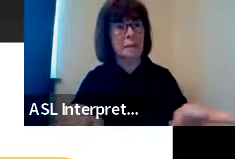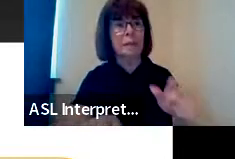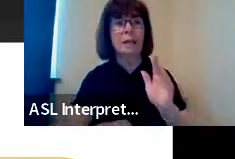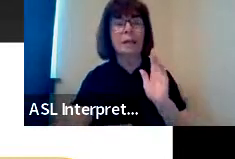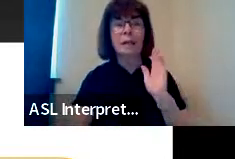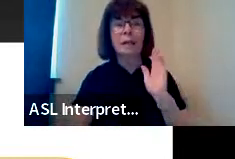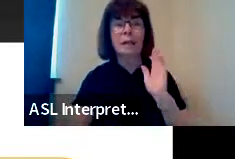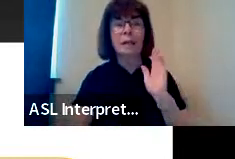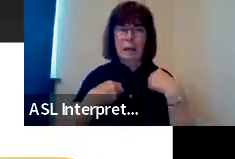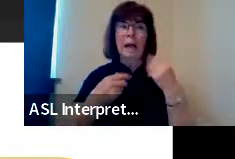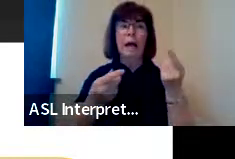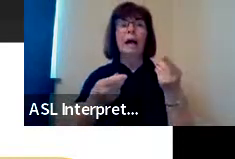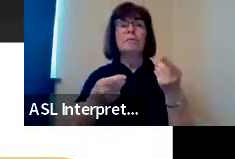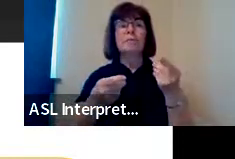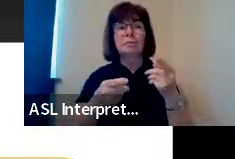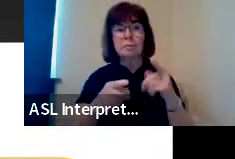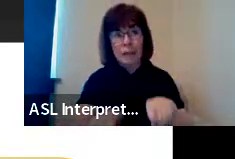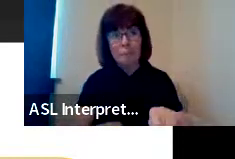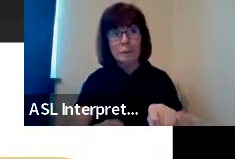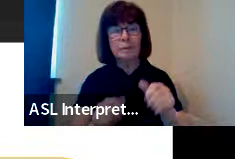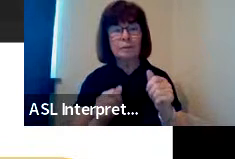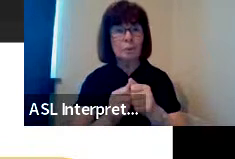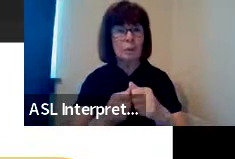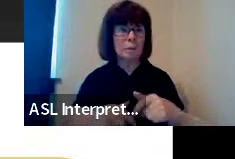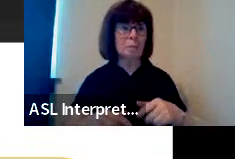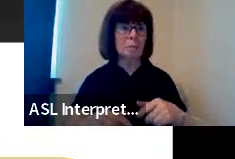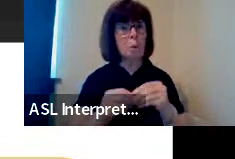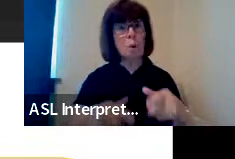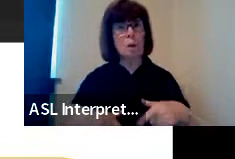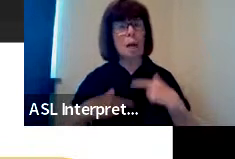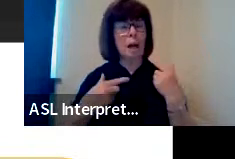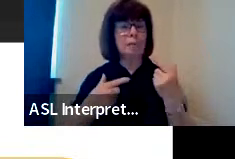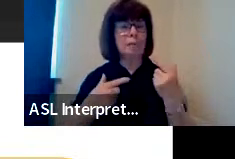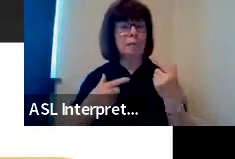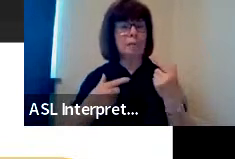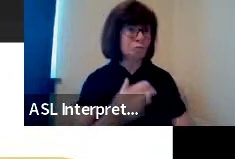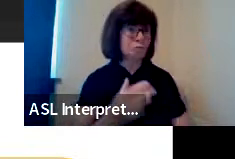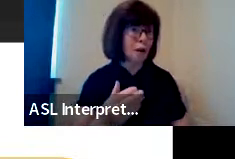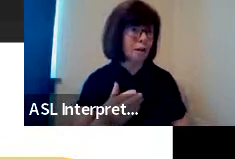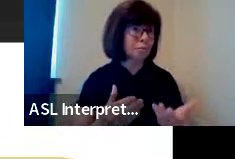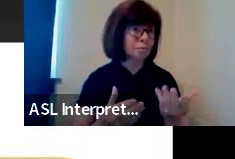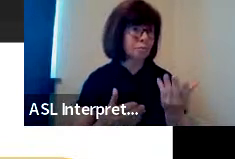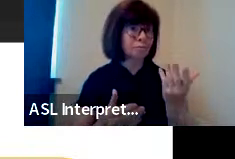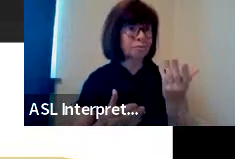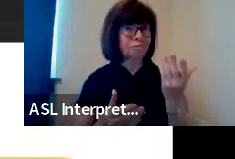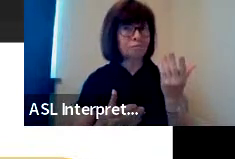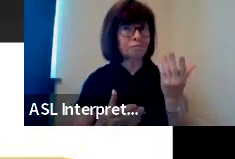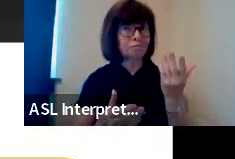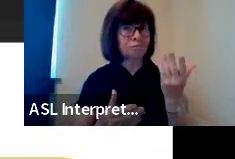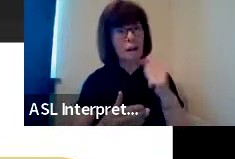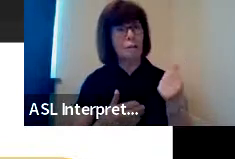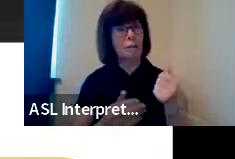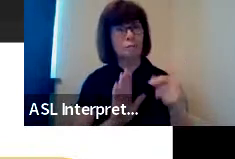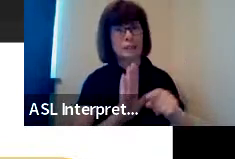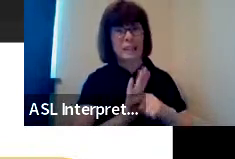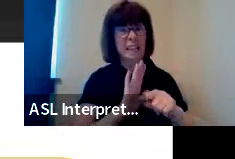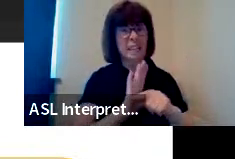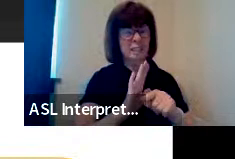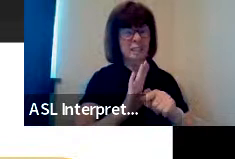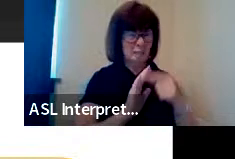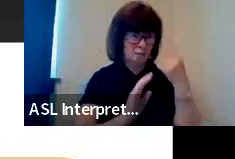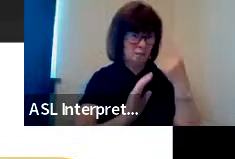regards to lives being lost and other detriments to, our community.